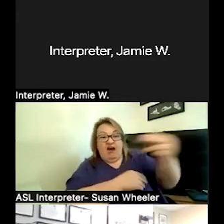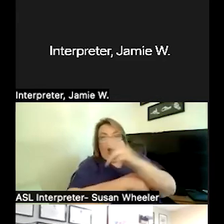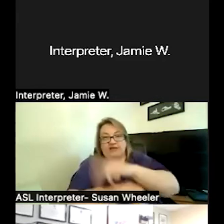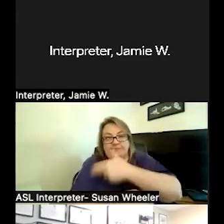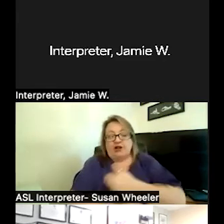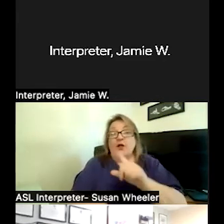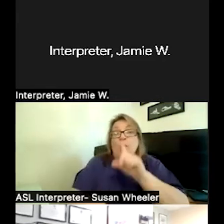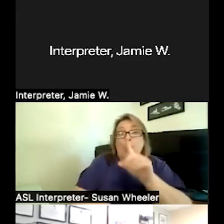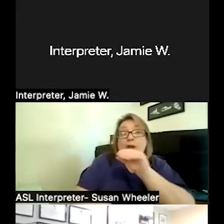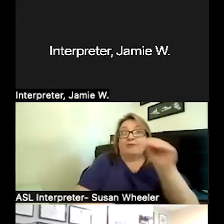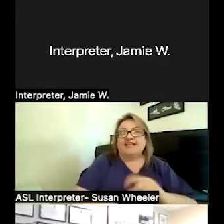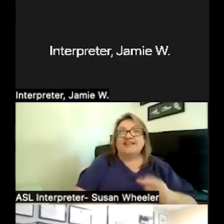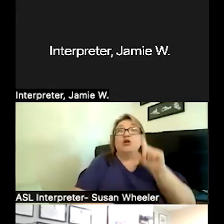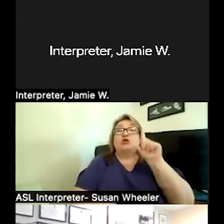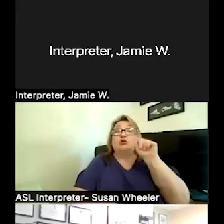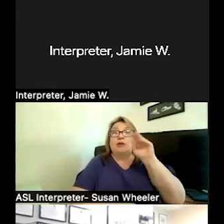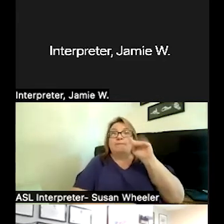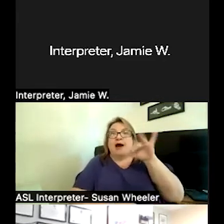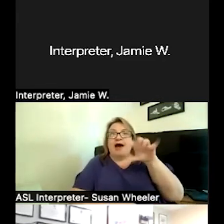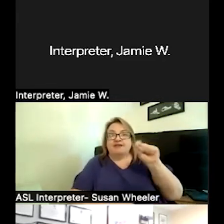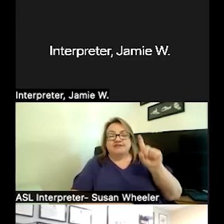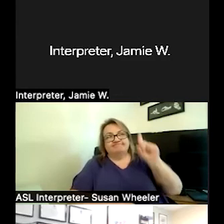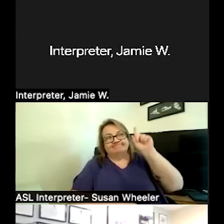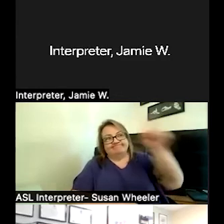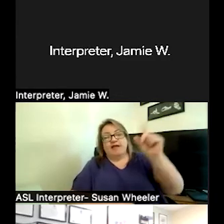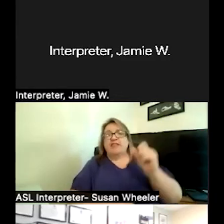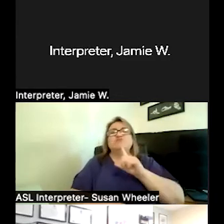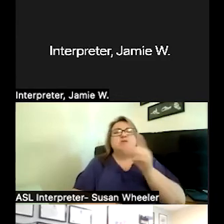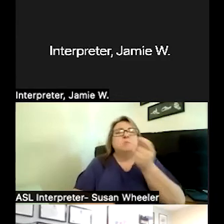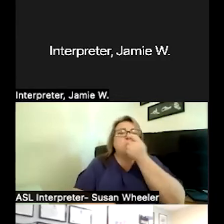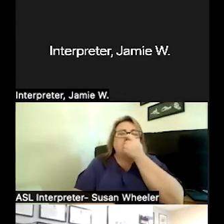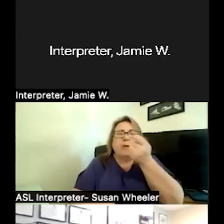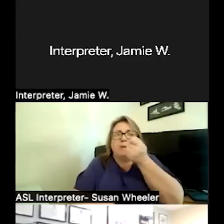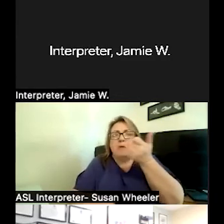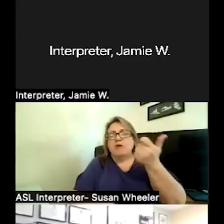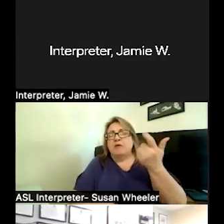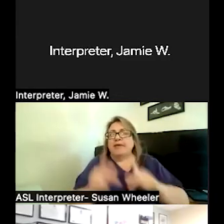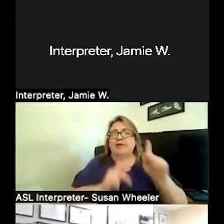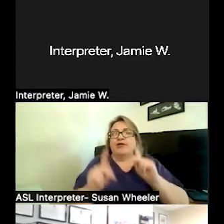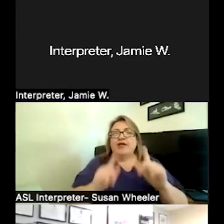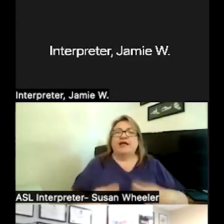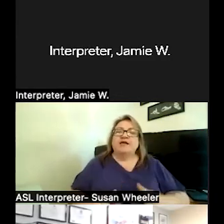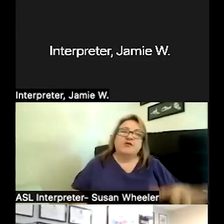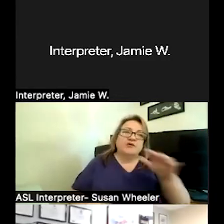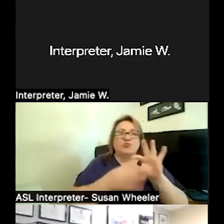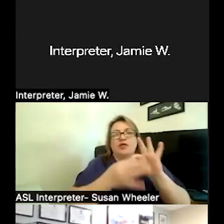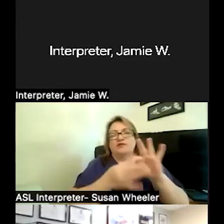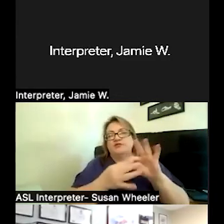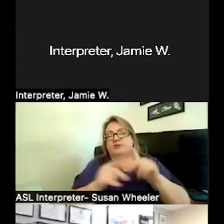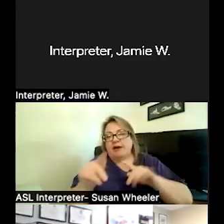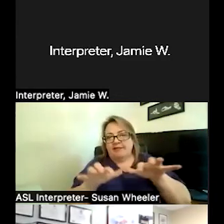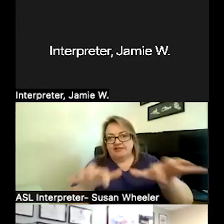live 20 miles. And then there's a very, very small number of folks relative to the